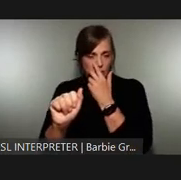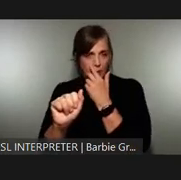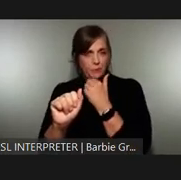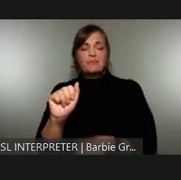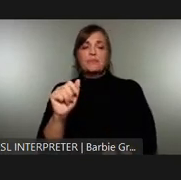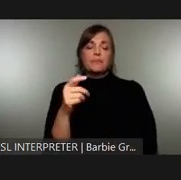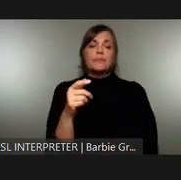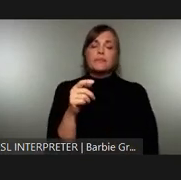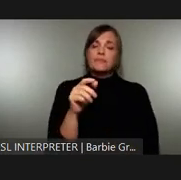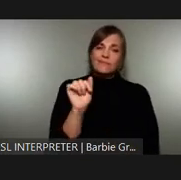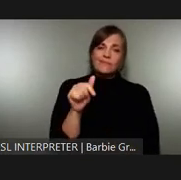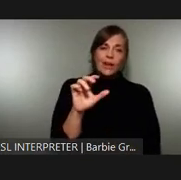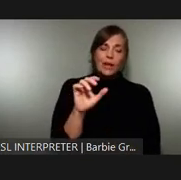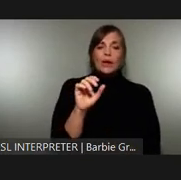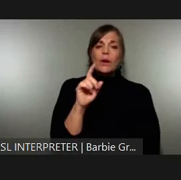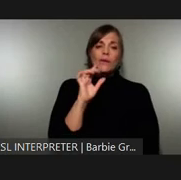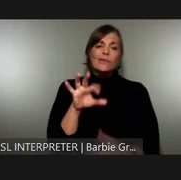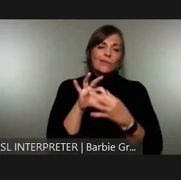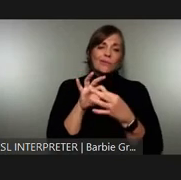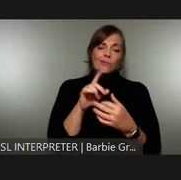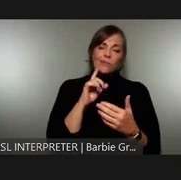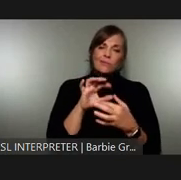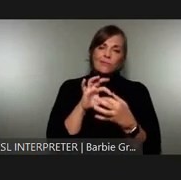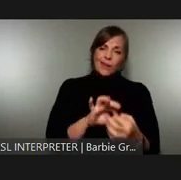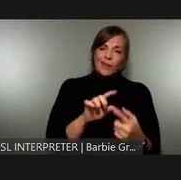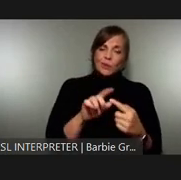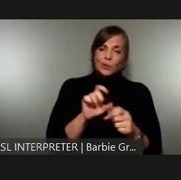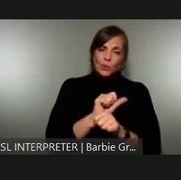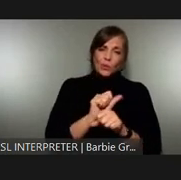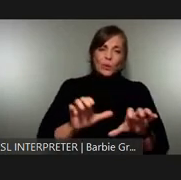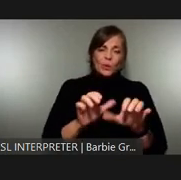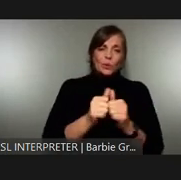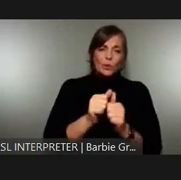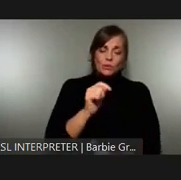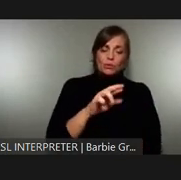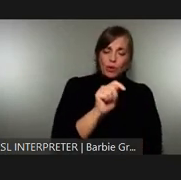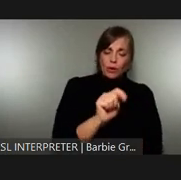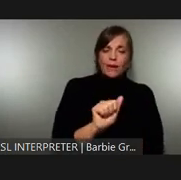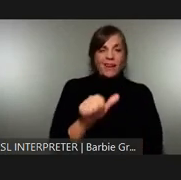based on the work that we have been doing with TARTA and others in Ohio, and also